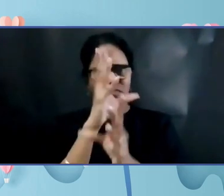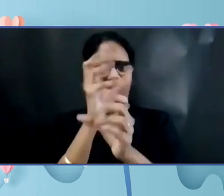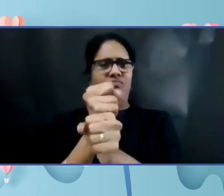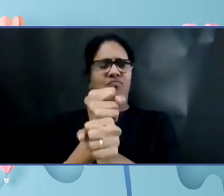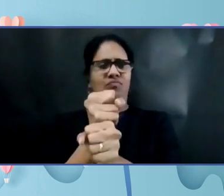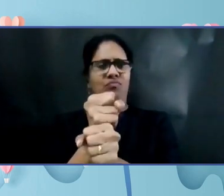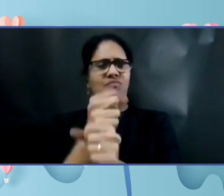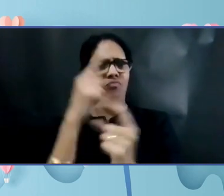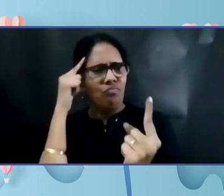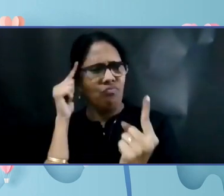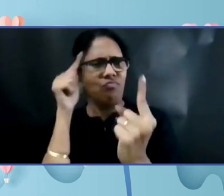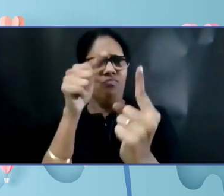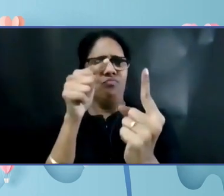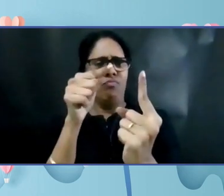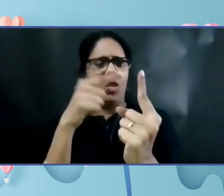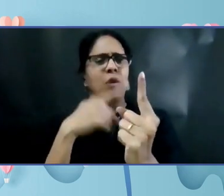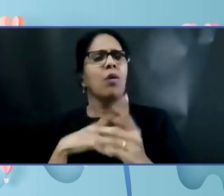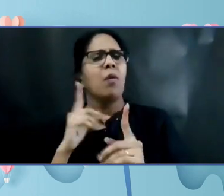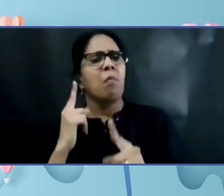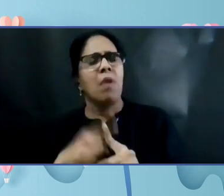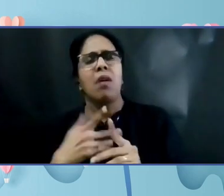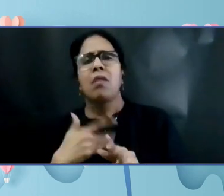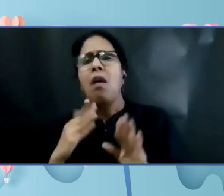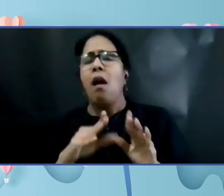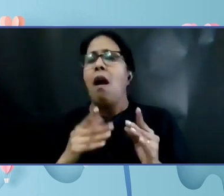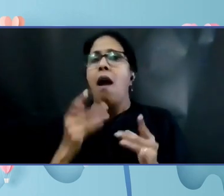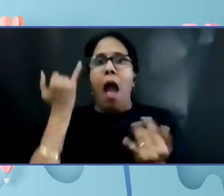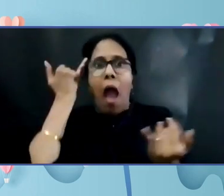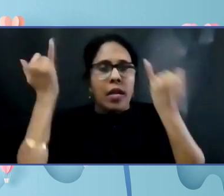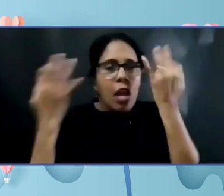reliable, and have great innovative potential.